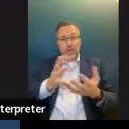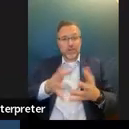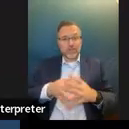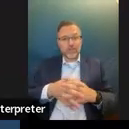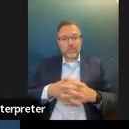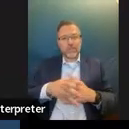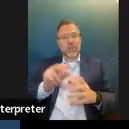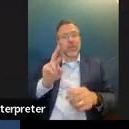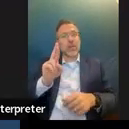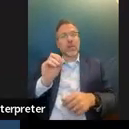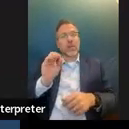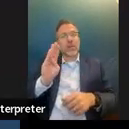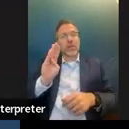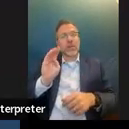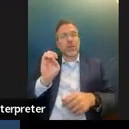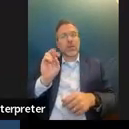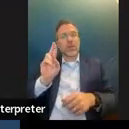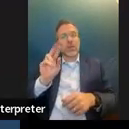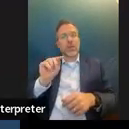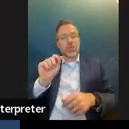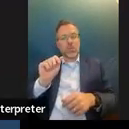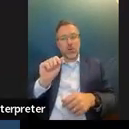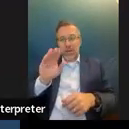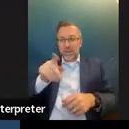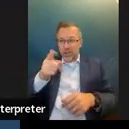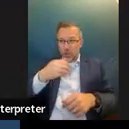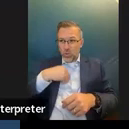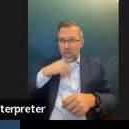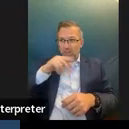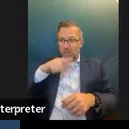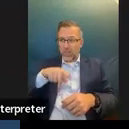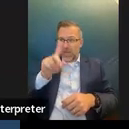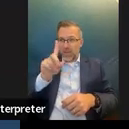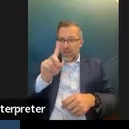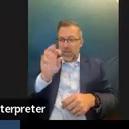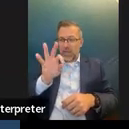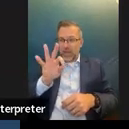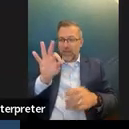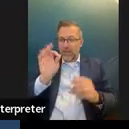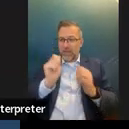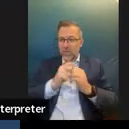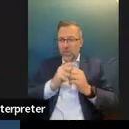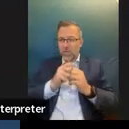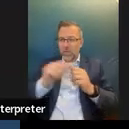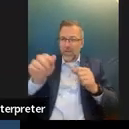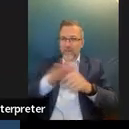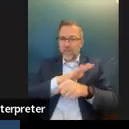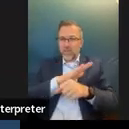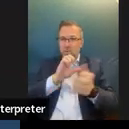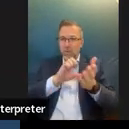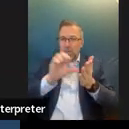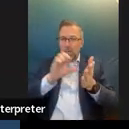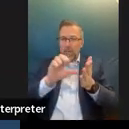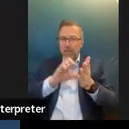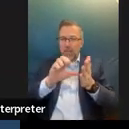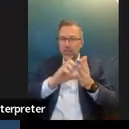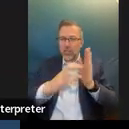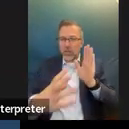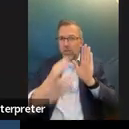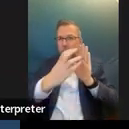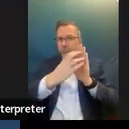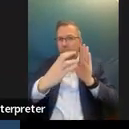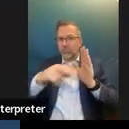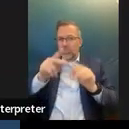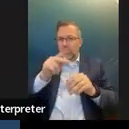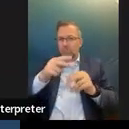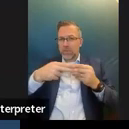Roberta, do you have the PDF with the full page slides?